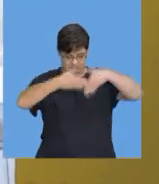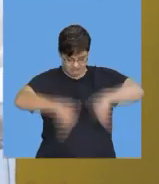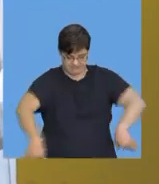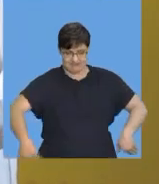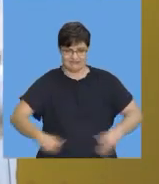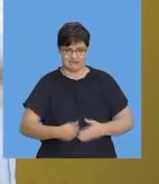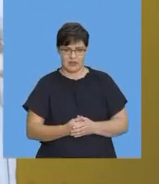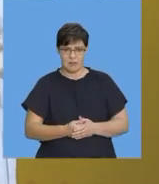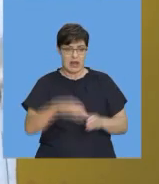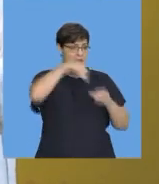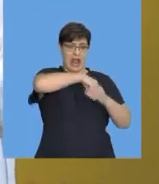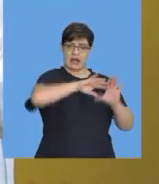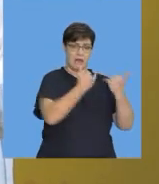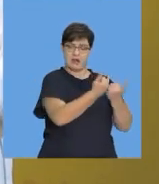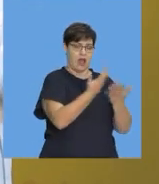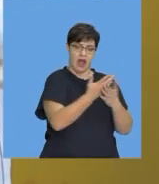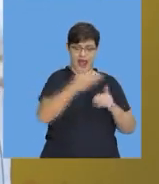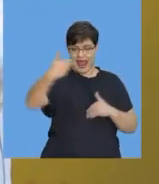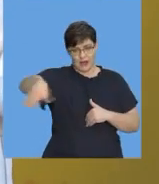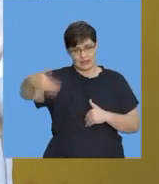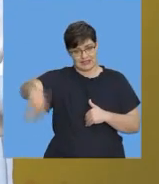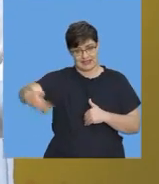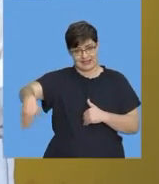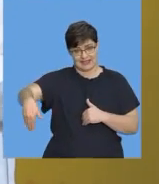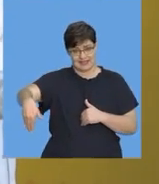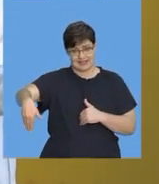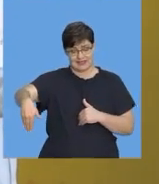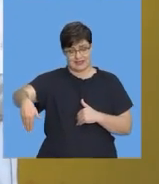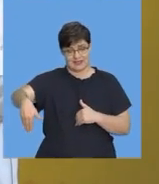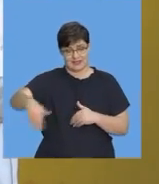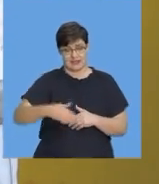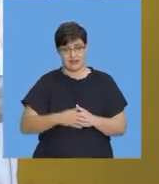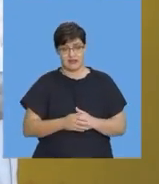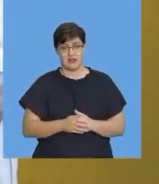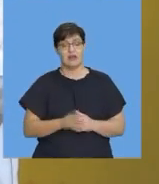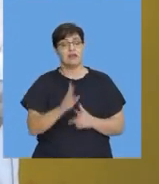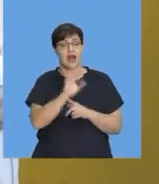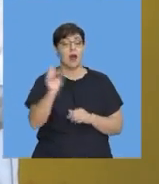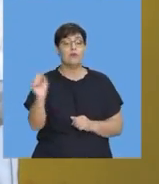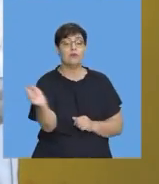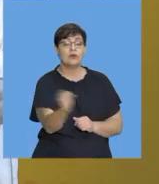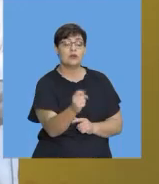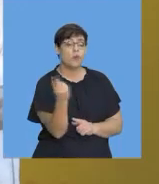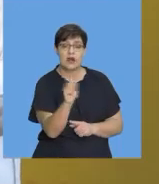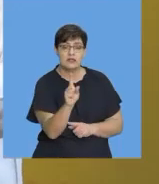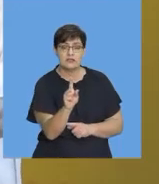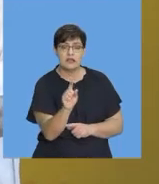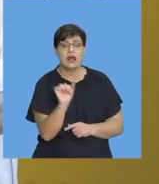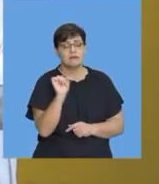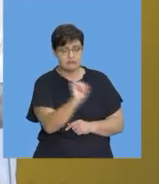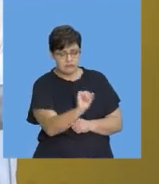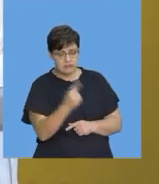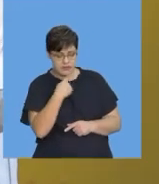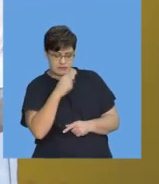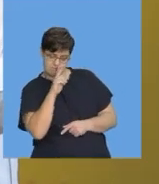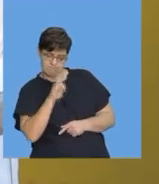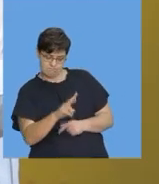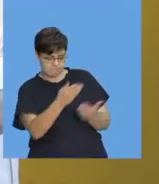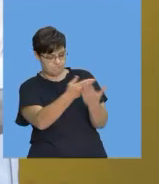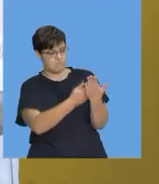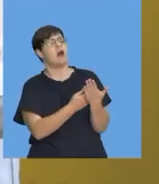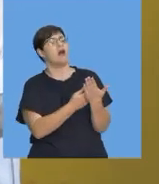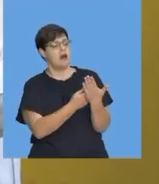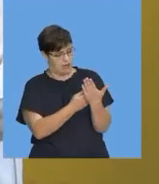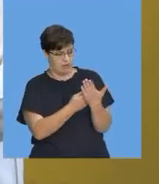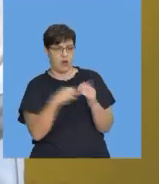external auditors. And once again, I repeat, they are appointed to express an opinion on the